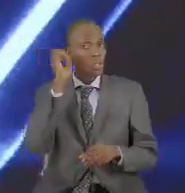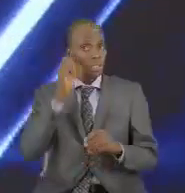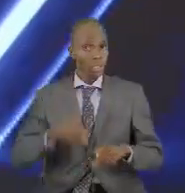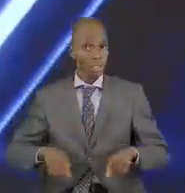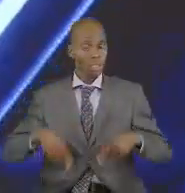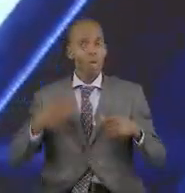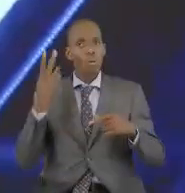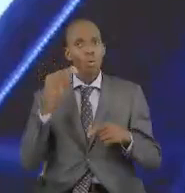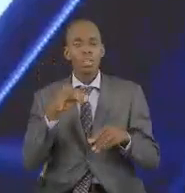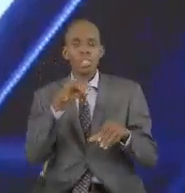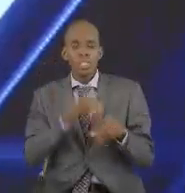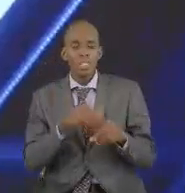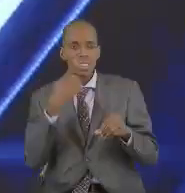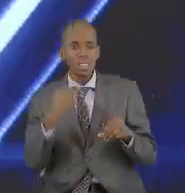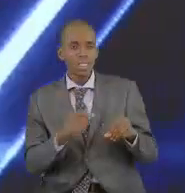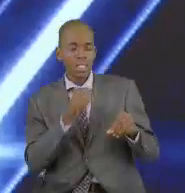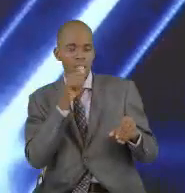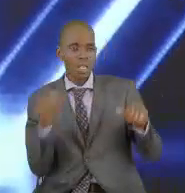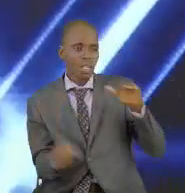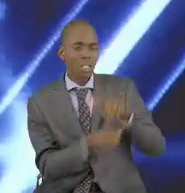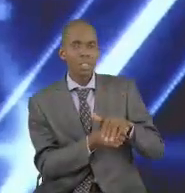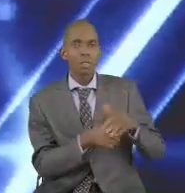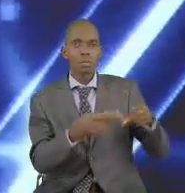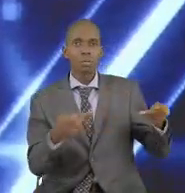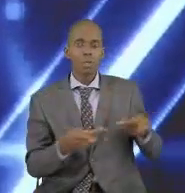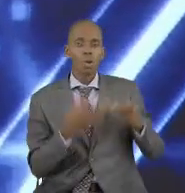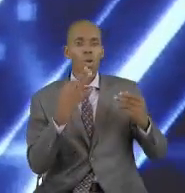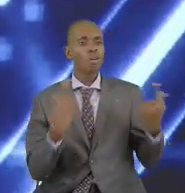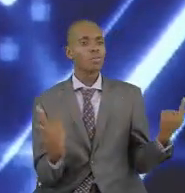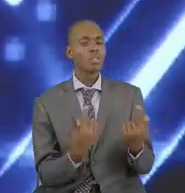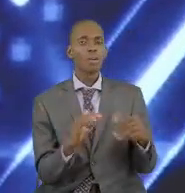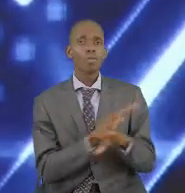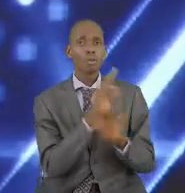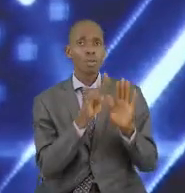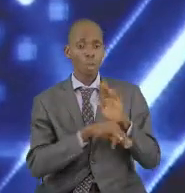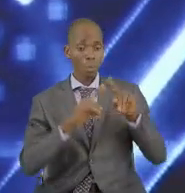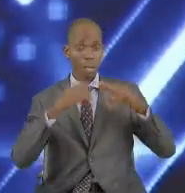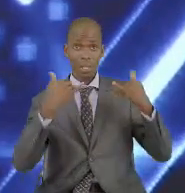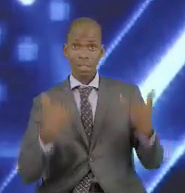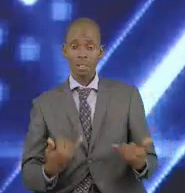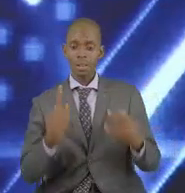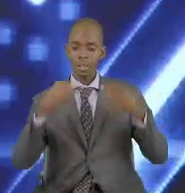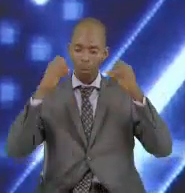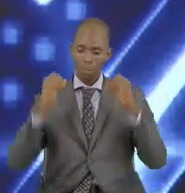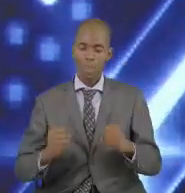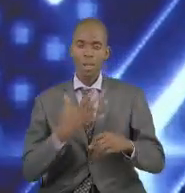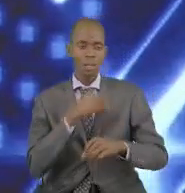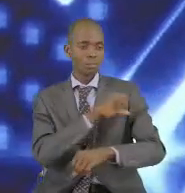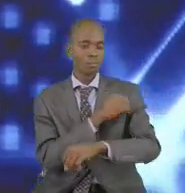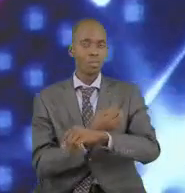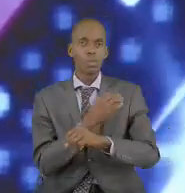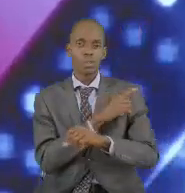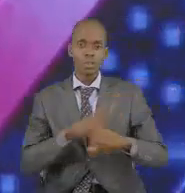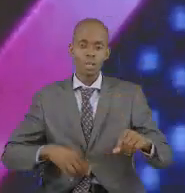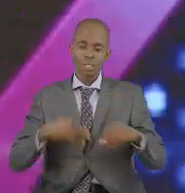dungeon of sinfulness, but now the power of God and the strength of the Lord and the salvation of